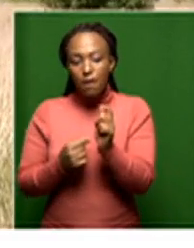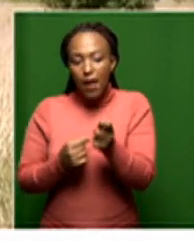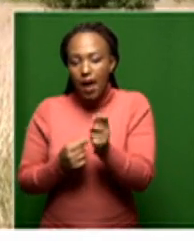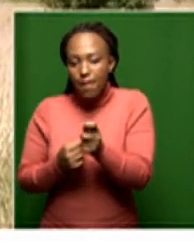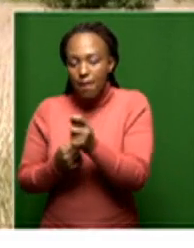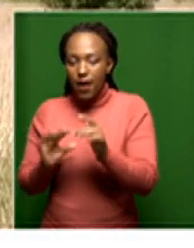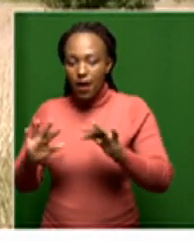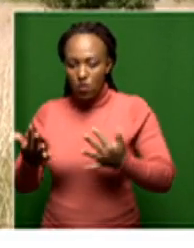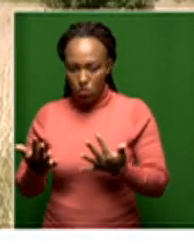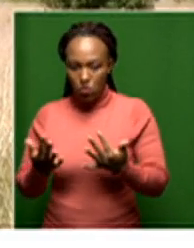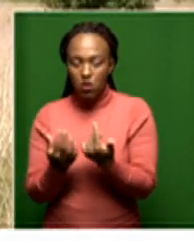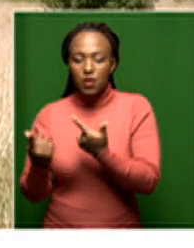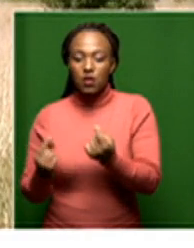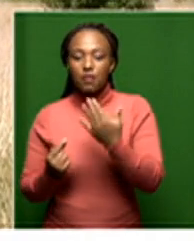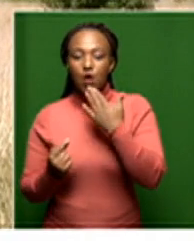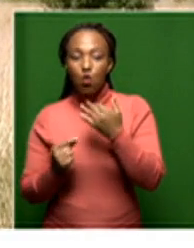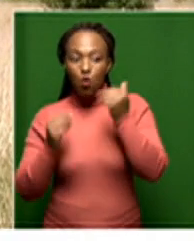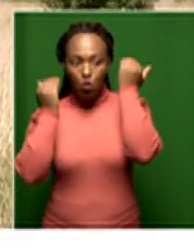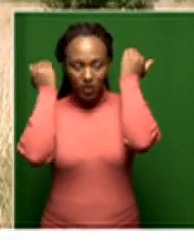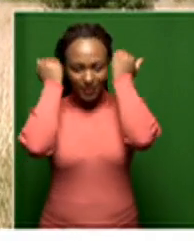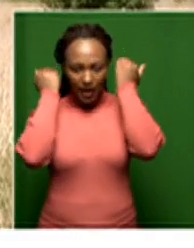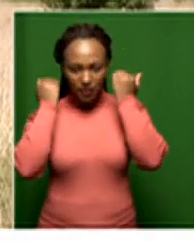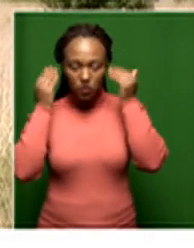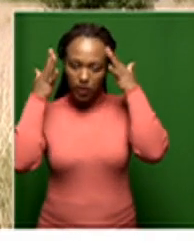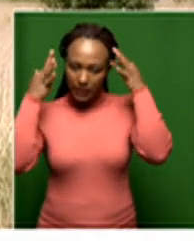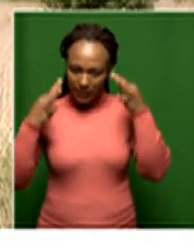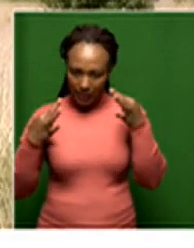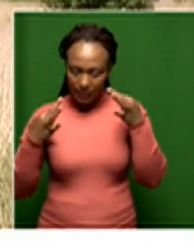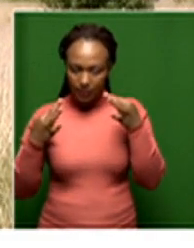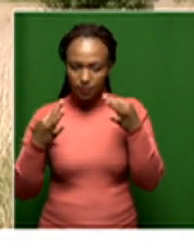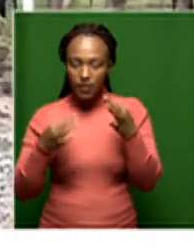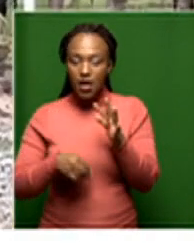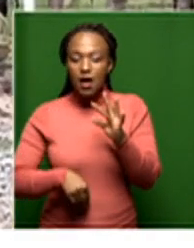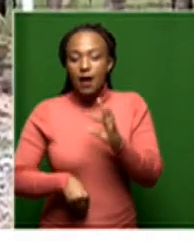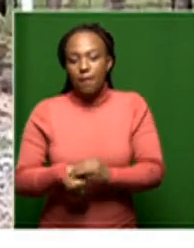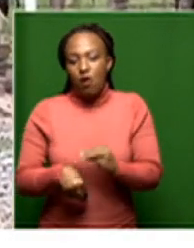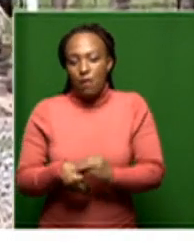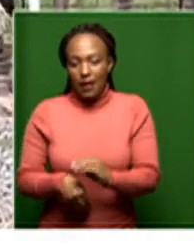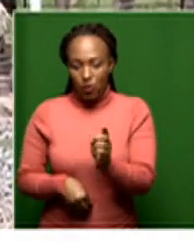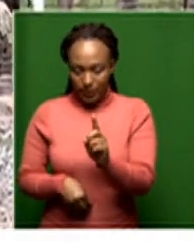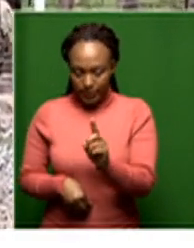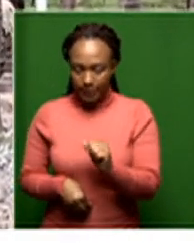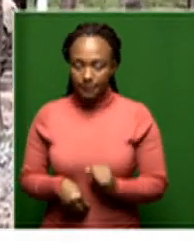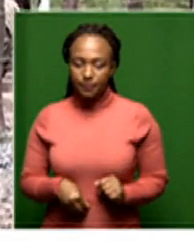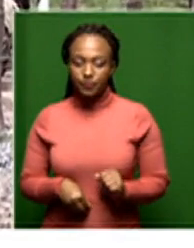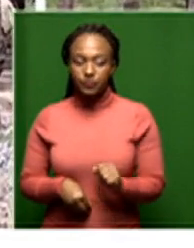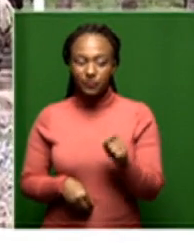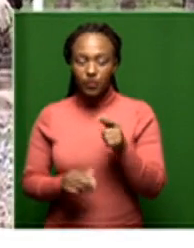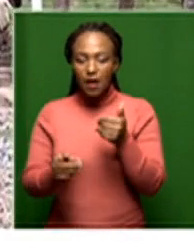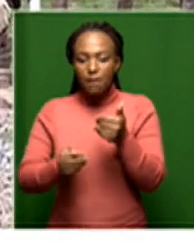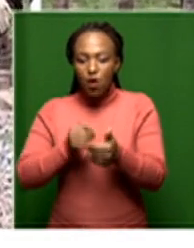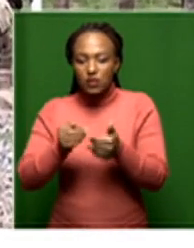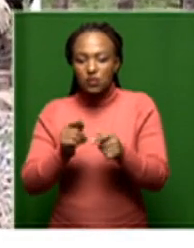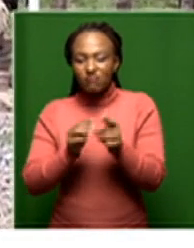will be done essentially by the judges. Where the problems are is that this is still a process